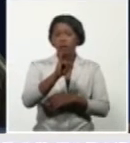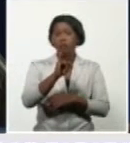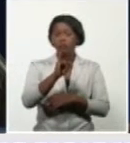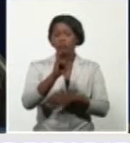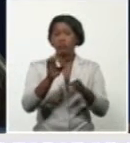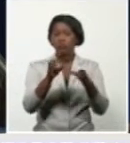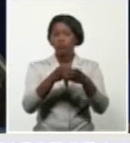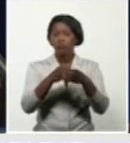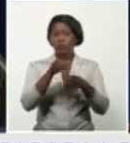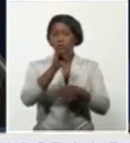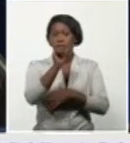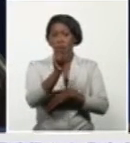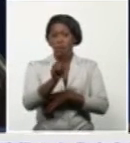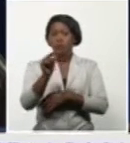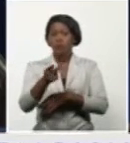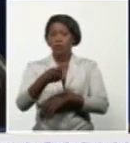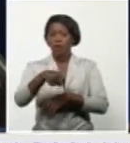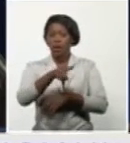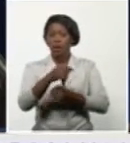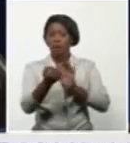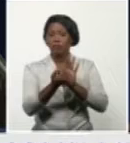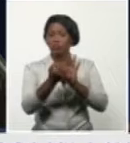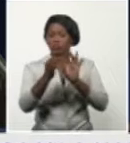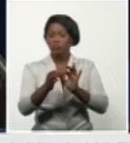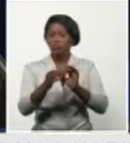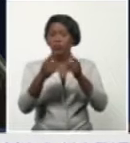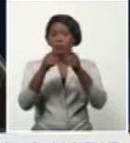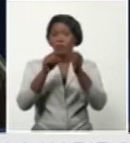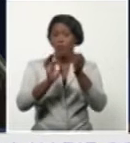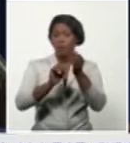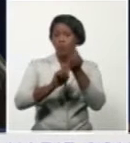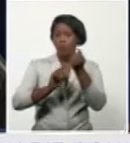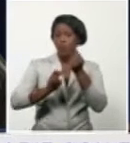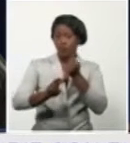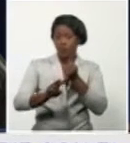6 of the diagnosed cases belong to.